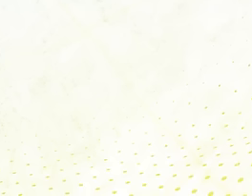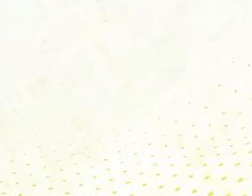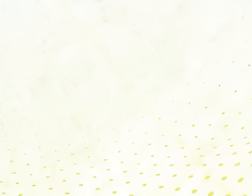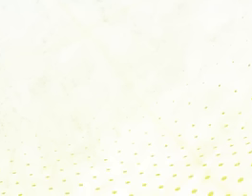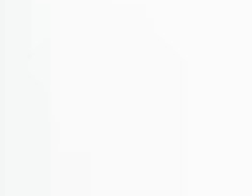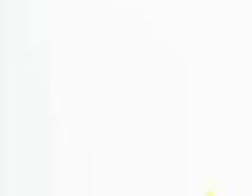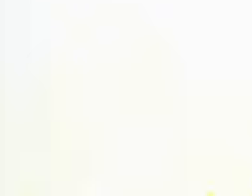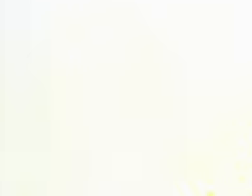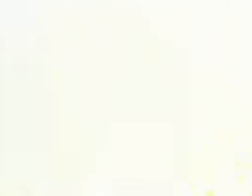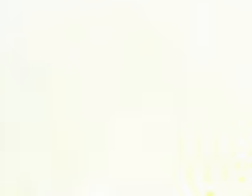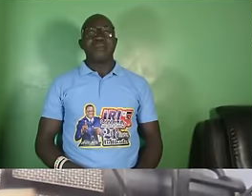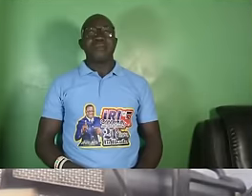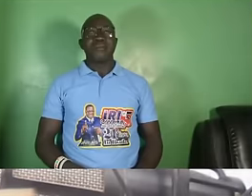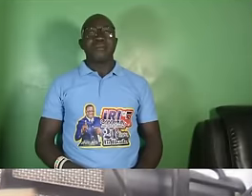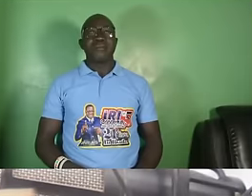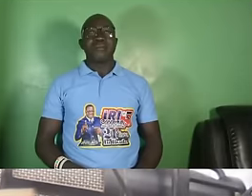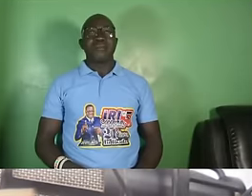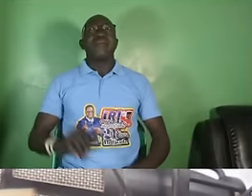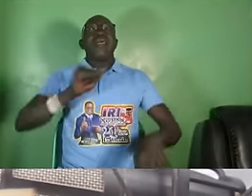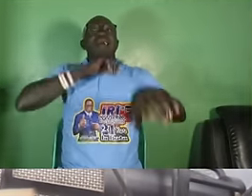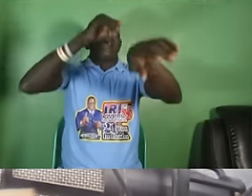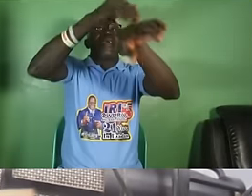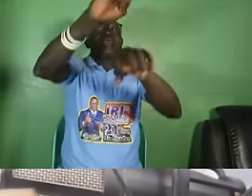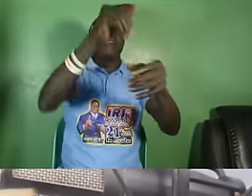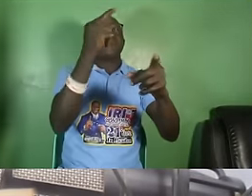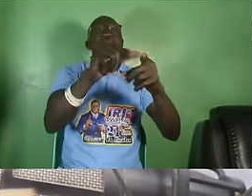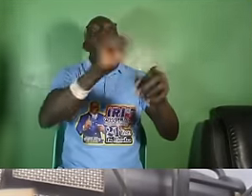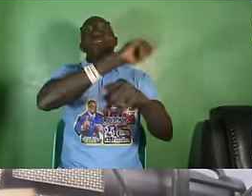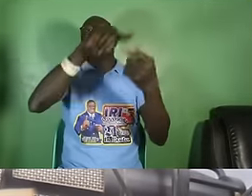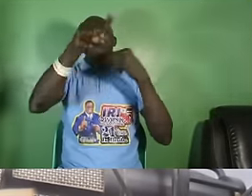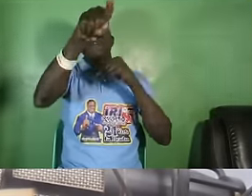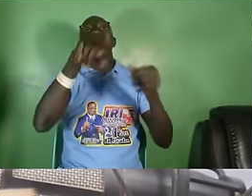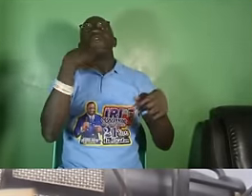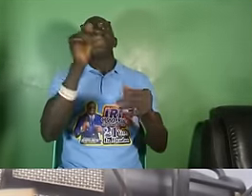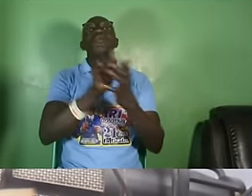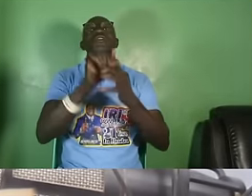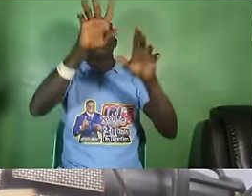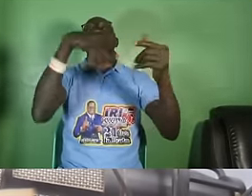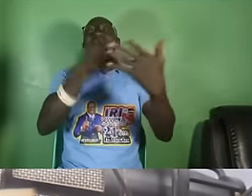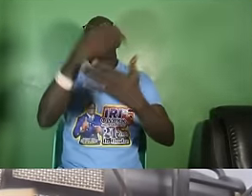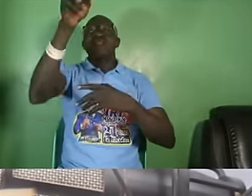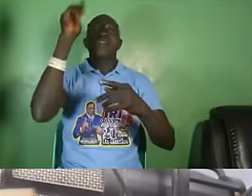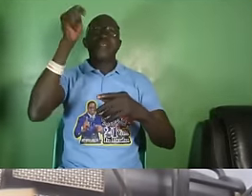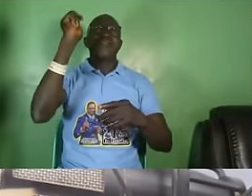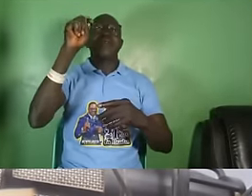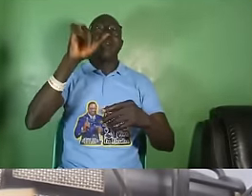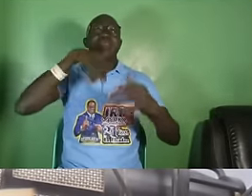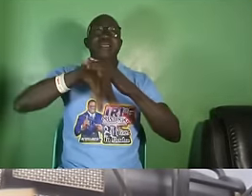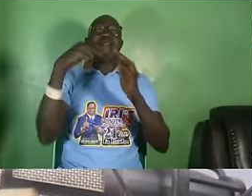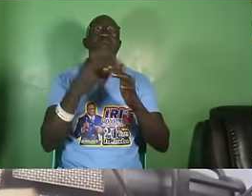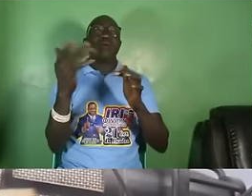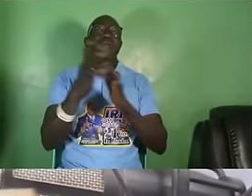ẹ̀. Bẹ́ẹ̀ni, sir. Mo rán àṣẹ jáde. Sani ẹ̀rí kan. Mo ní ìbànújẹ́